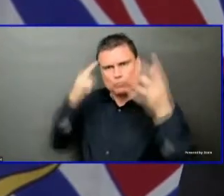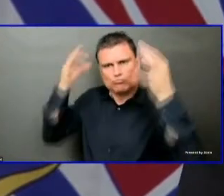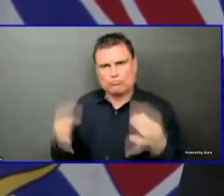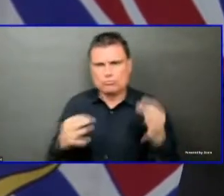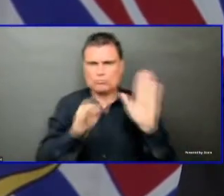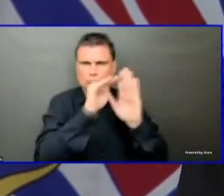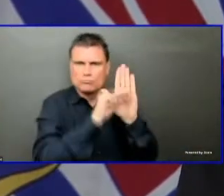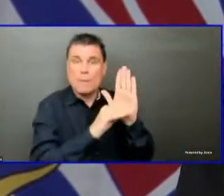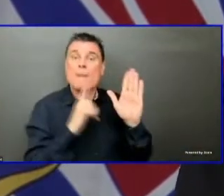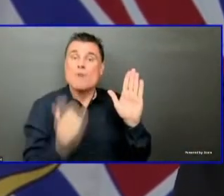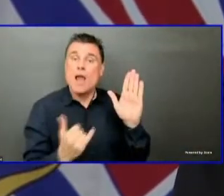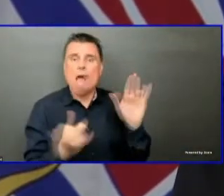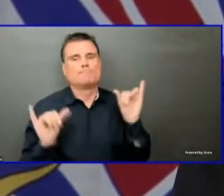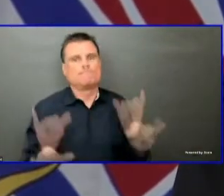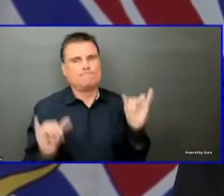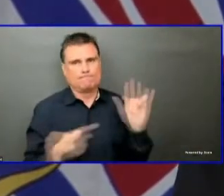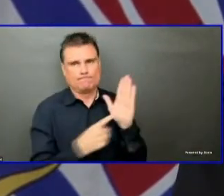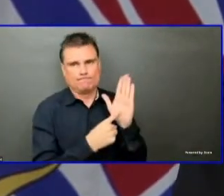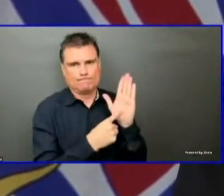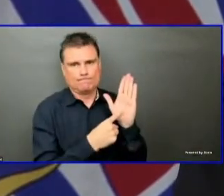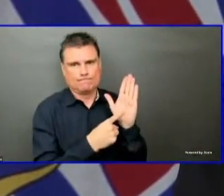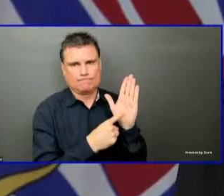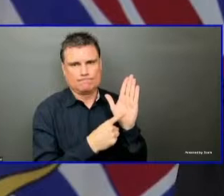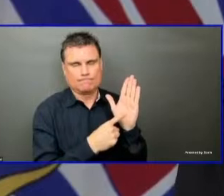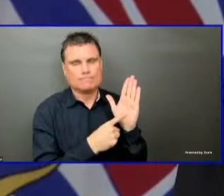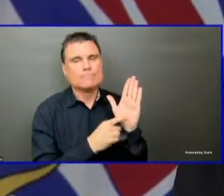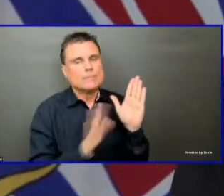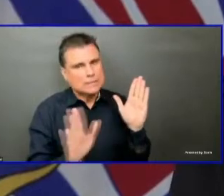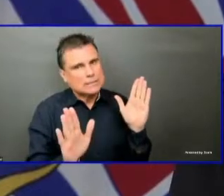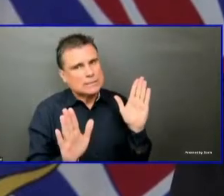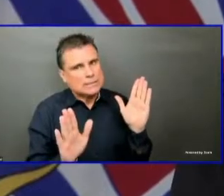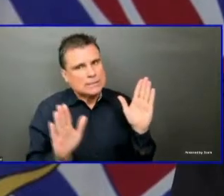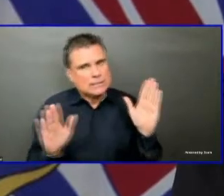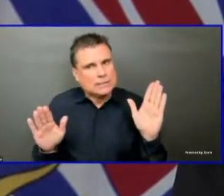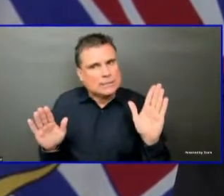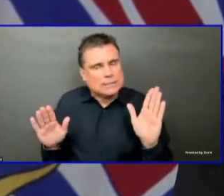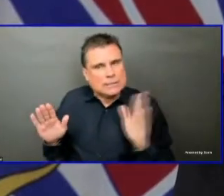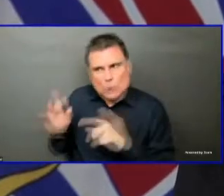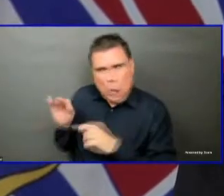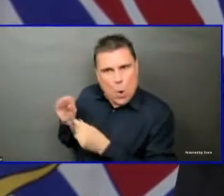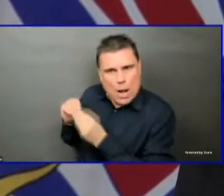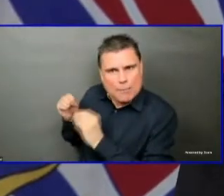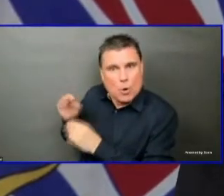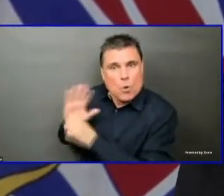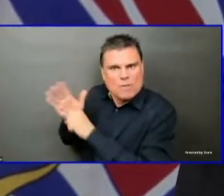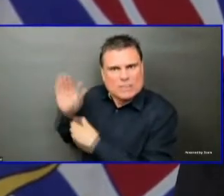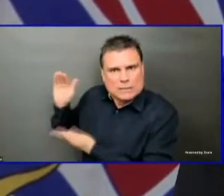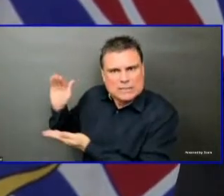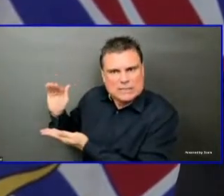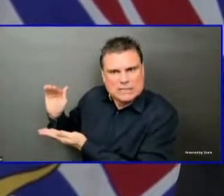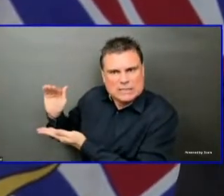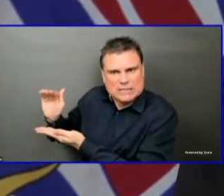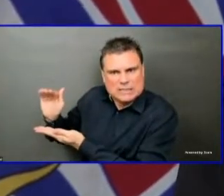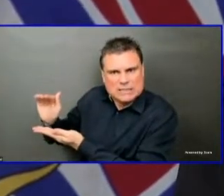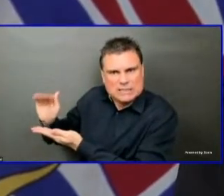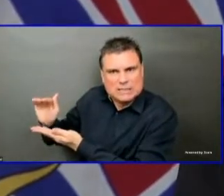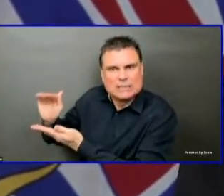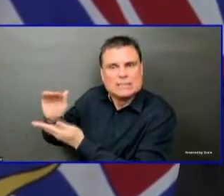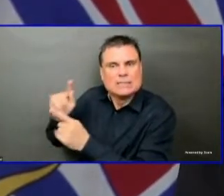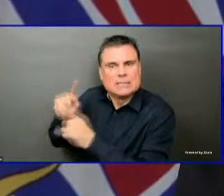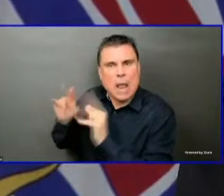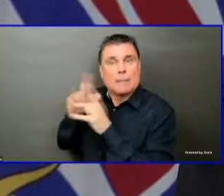time to understand how these variants of concern, or whether these variants of concern, are going to